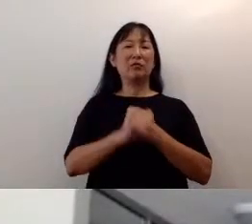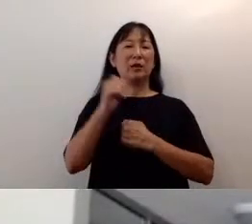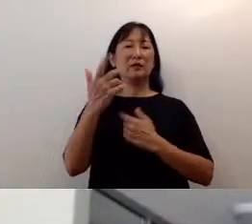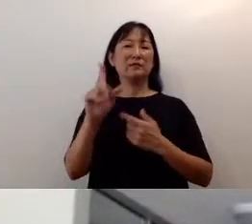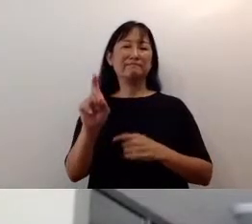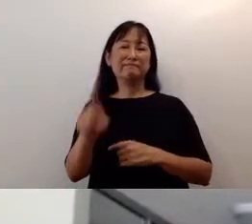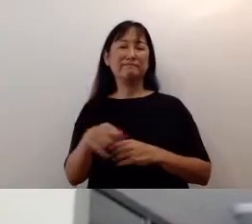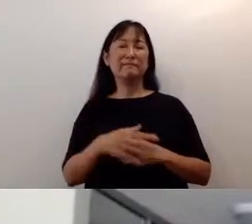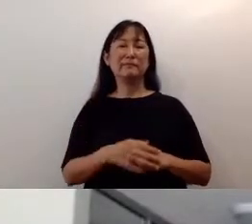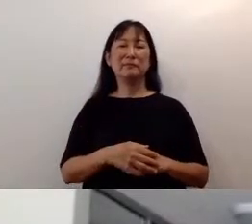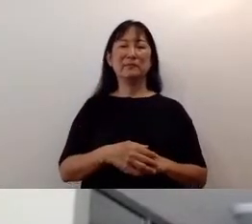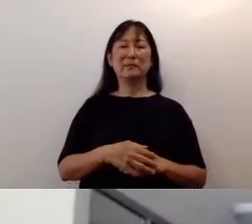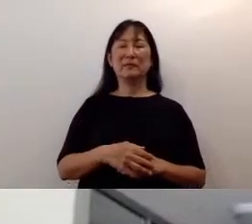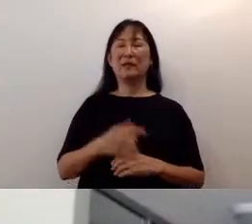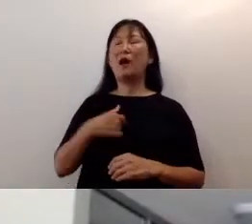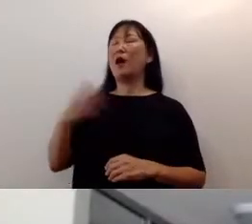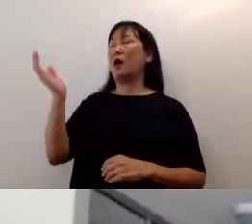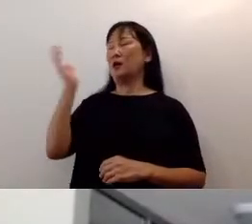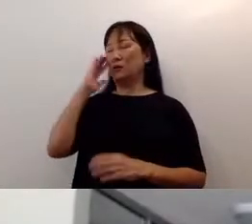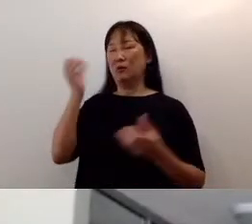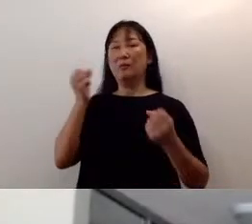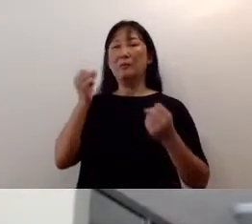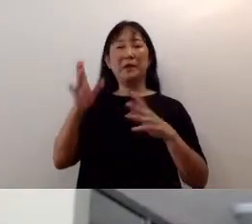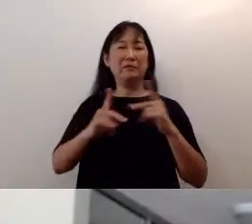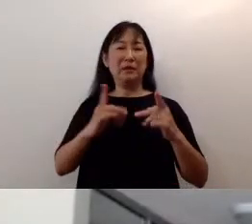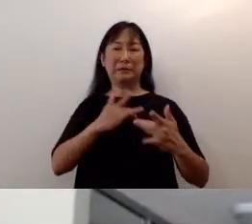Okay, thank you. And I know this is a big concern for many of you.